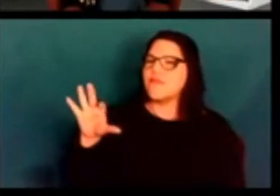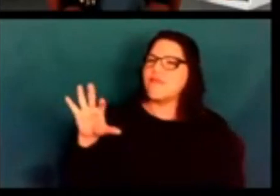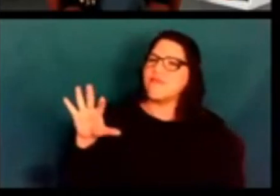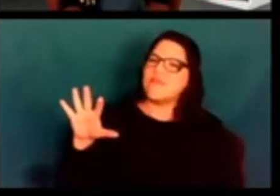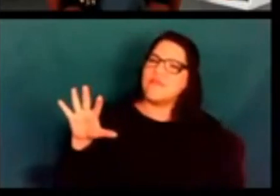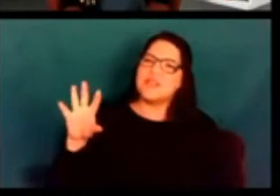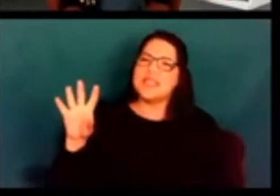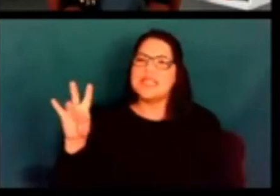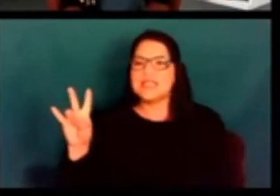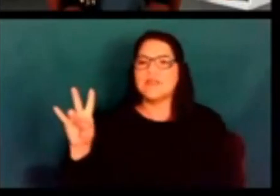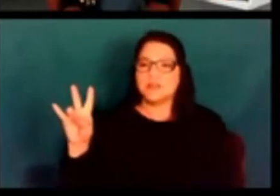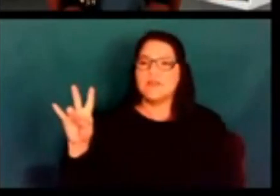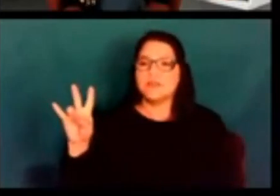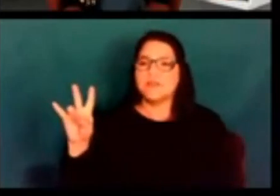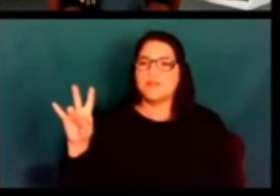1957.